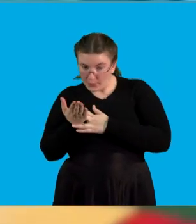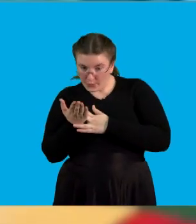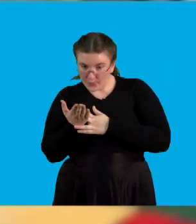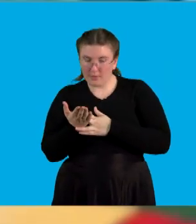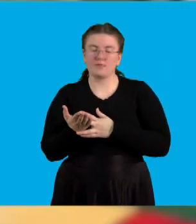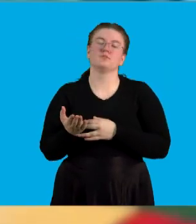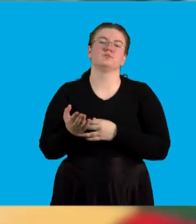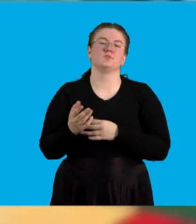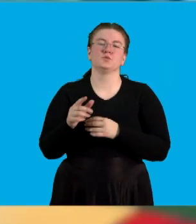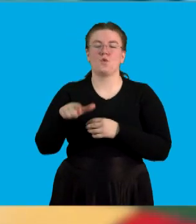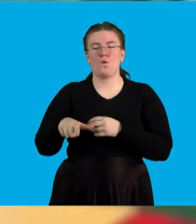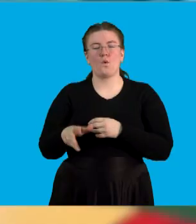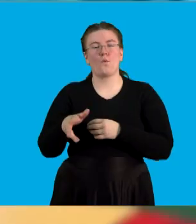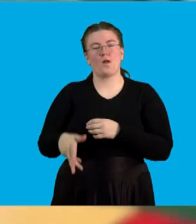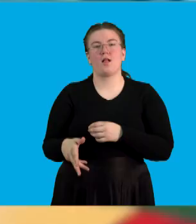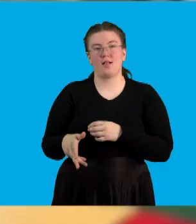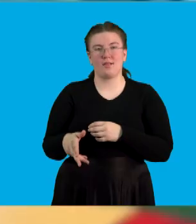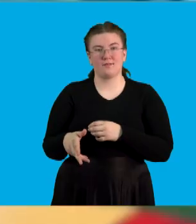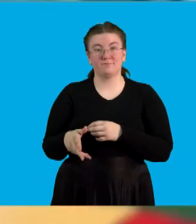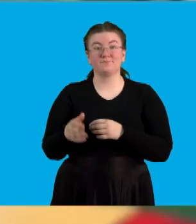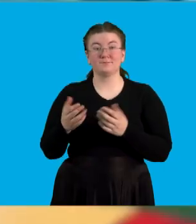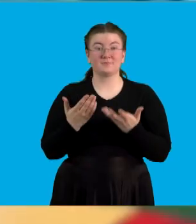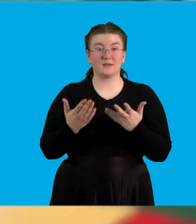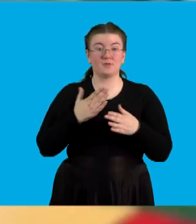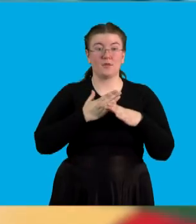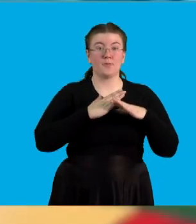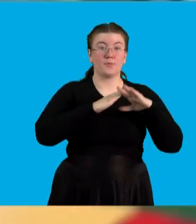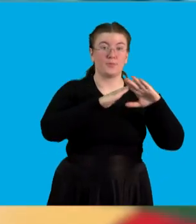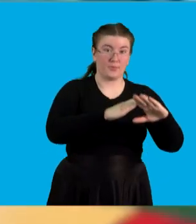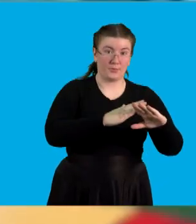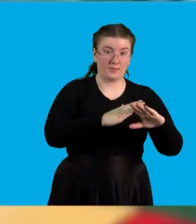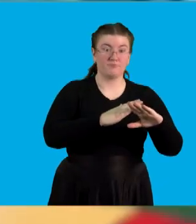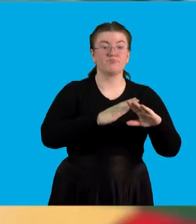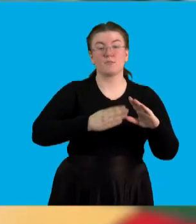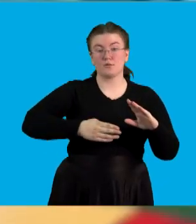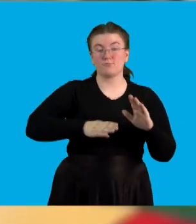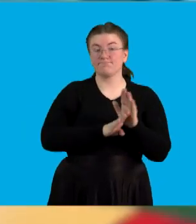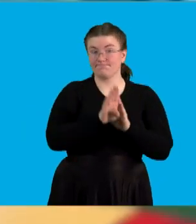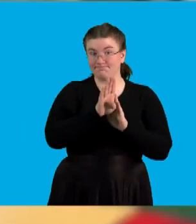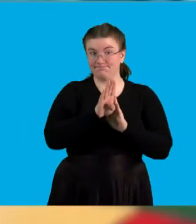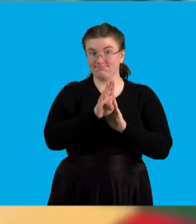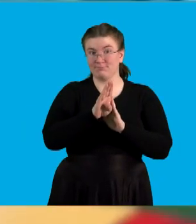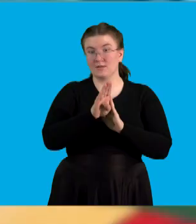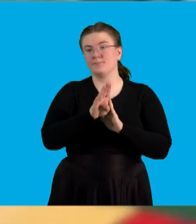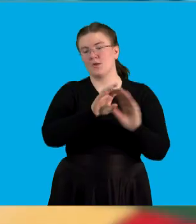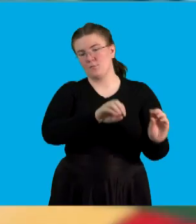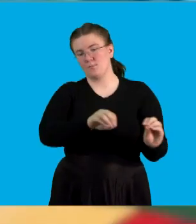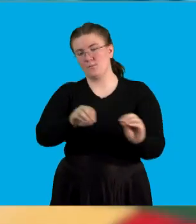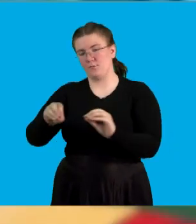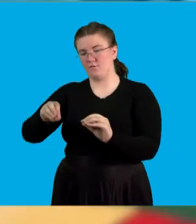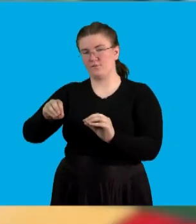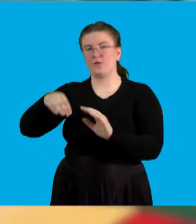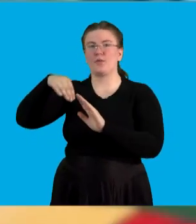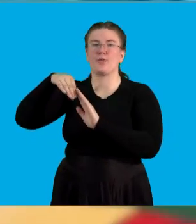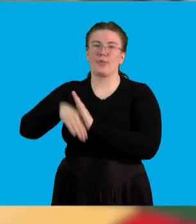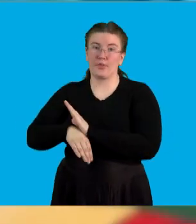small. So that means when the resistance of a circuit increases, the current is going to decrease. However, if the current of